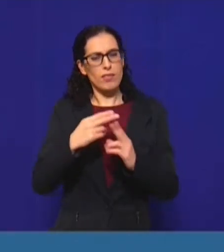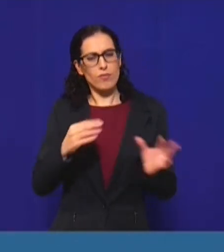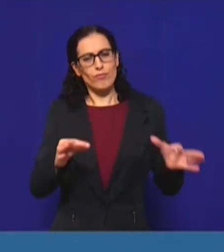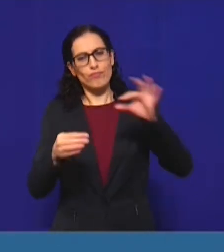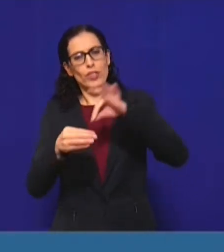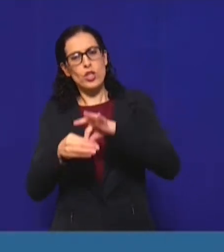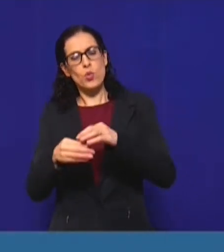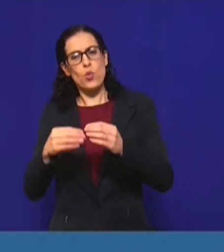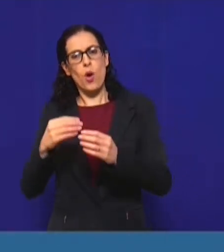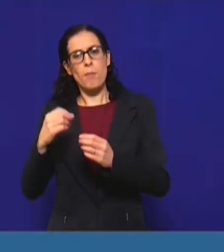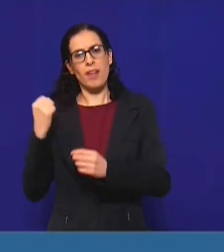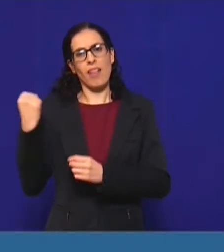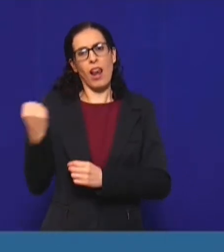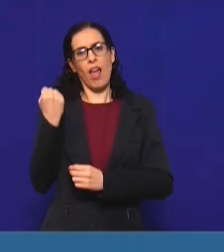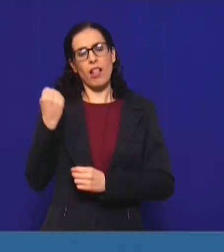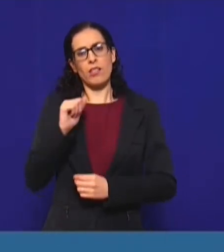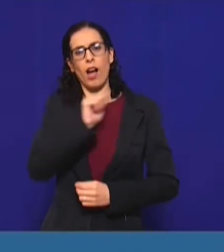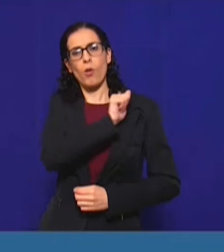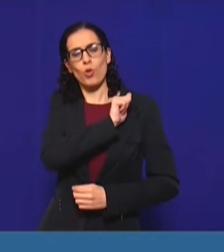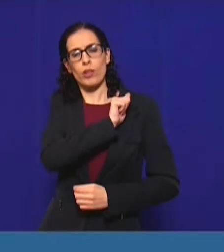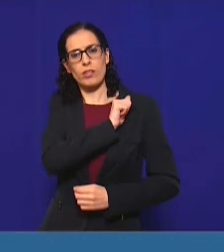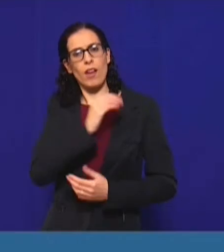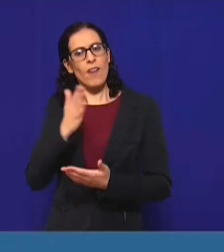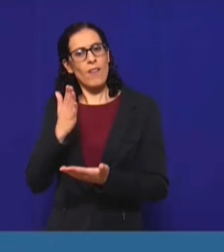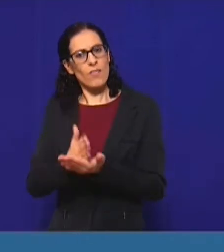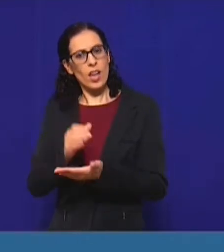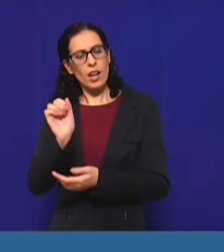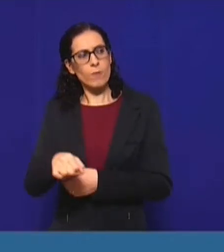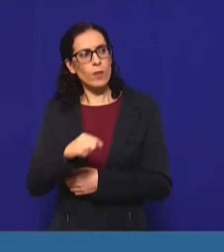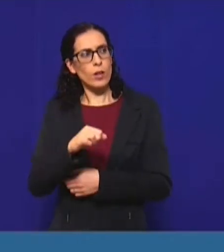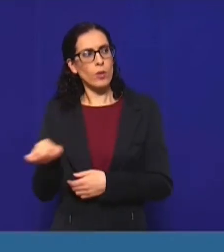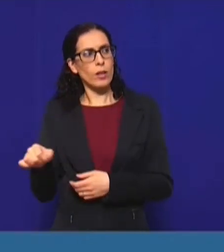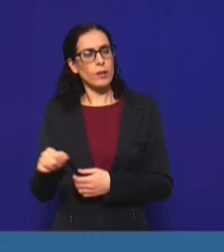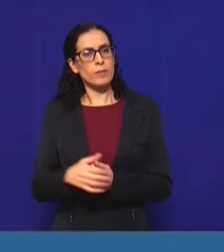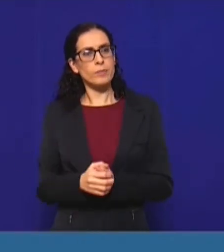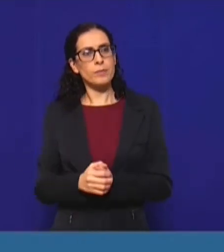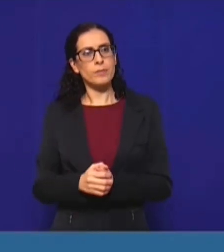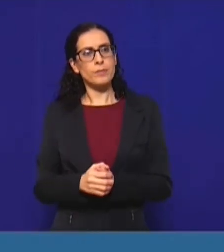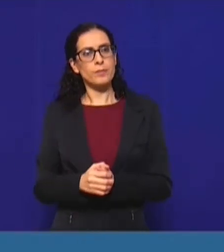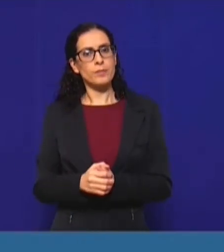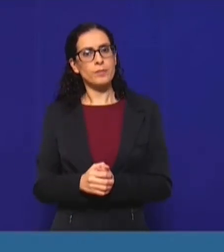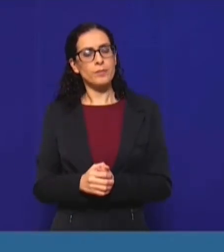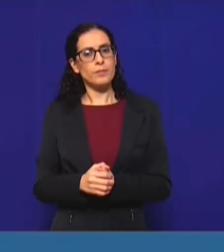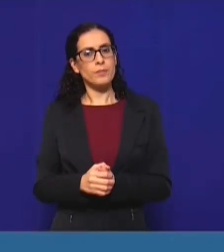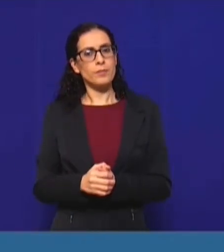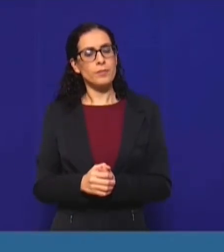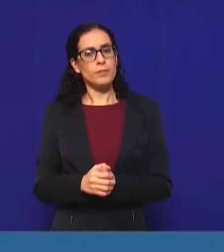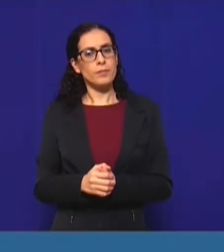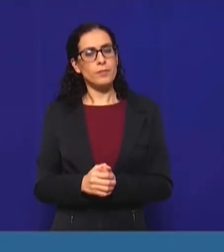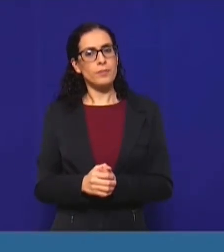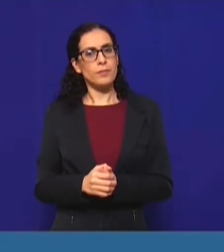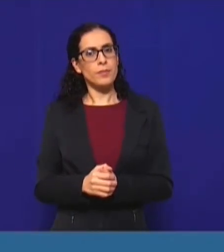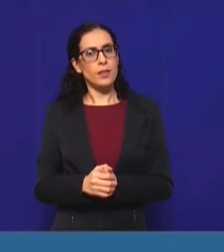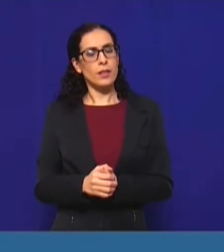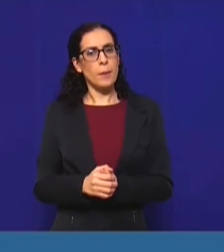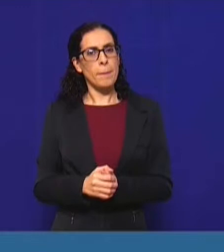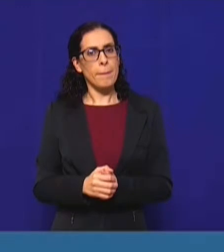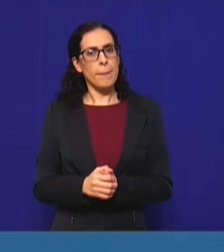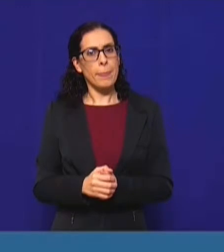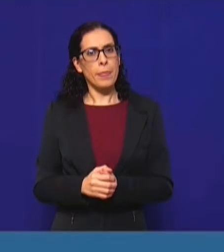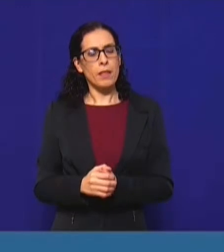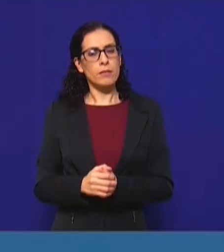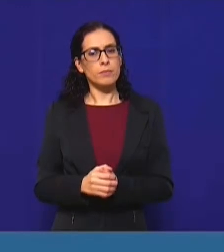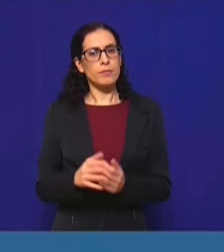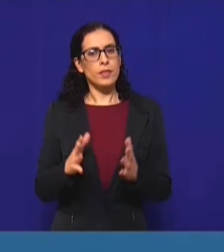il-Ministeru tas-Saħħa ta' kuljum. Tikkonferma dan? It-tieni mistoqsija tirrigwarda li fit-tmiem